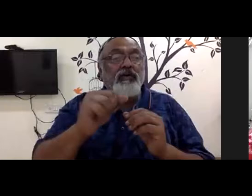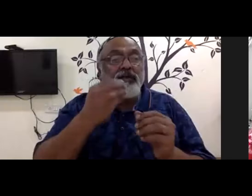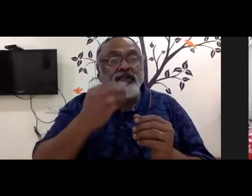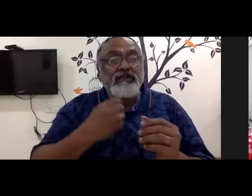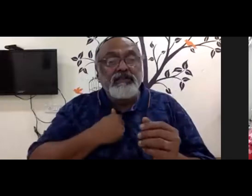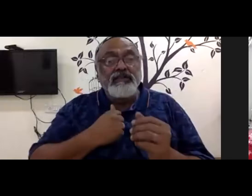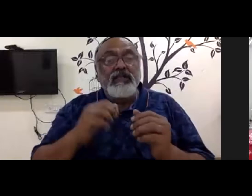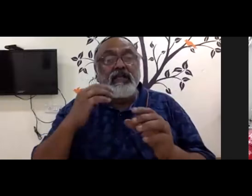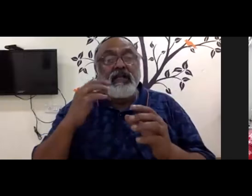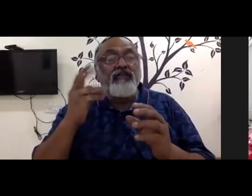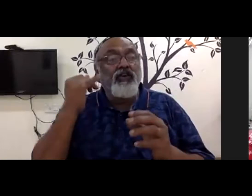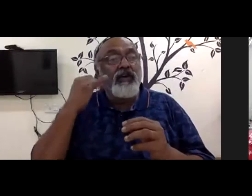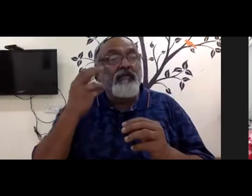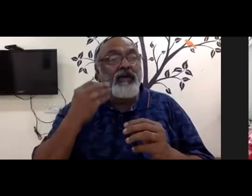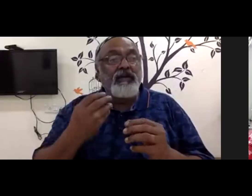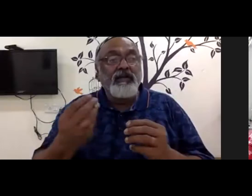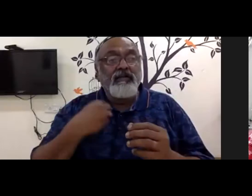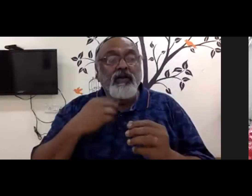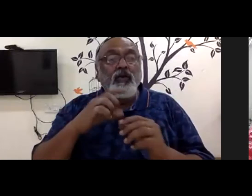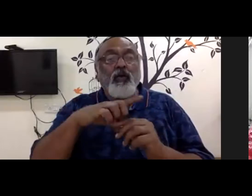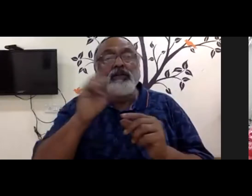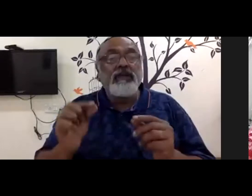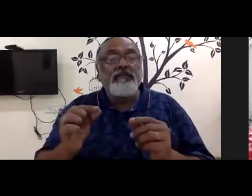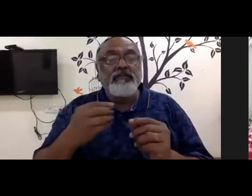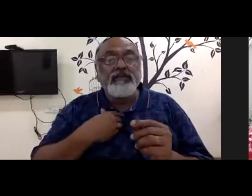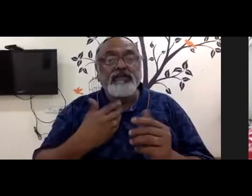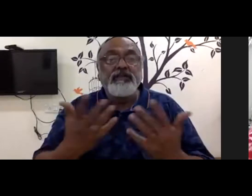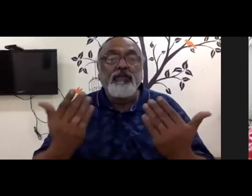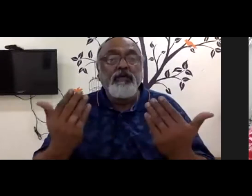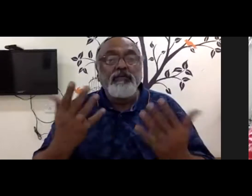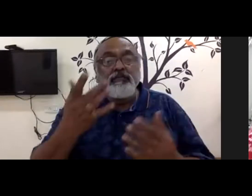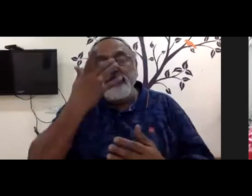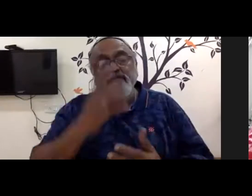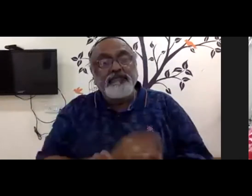number. You can WhatsApp me. Okay, ma'am. Okay.